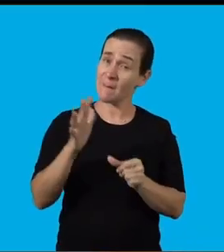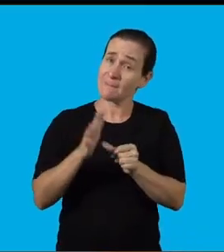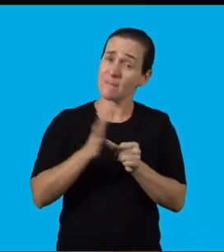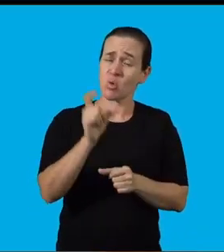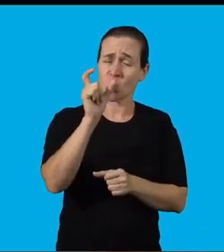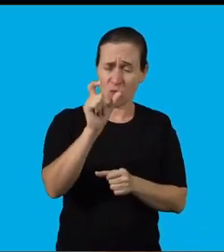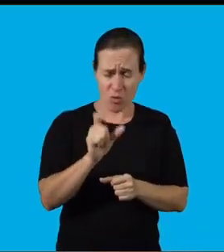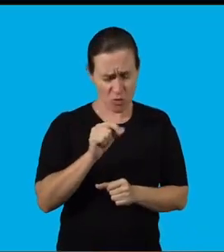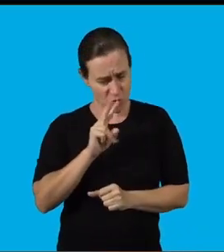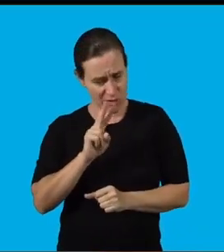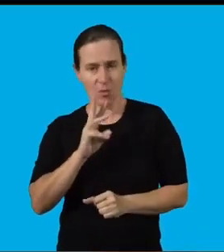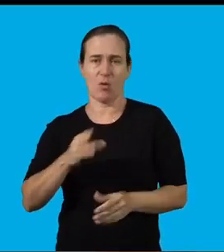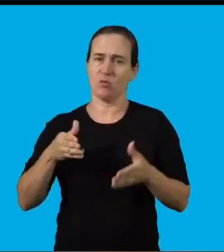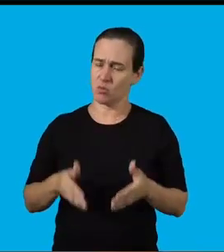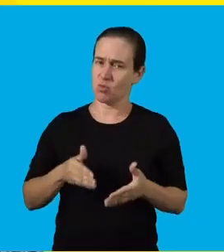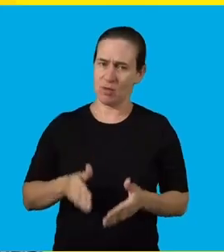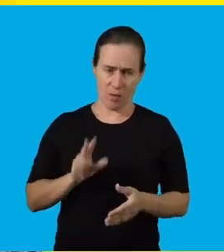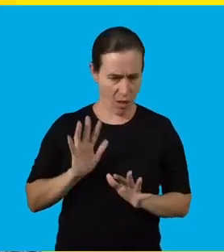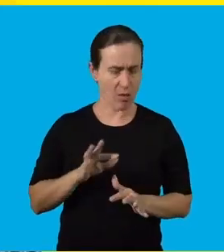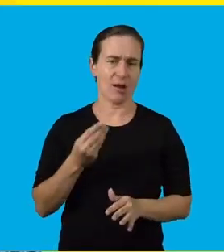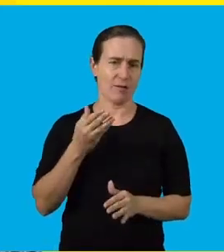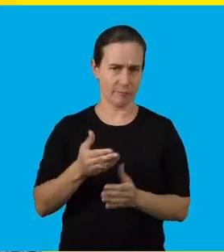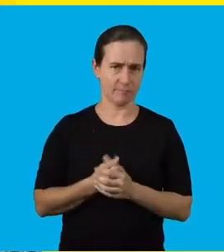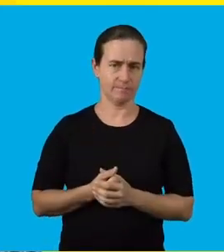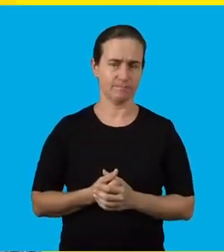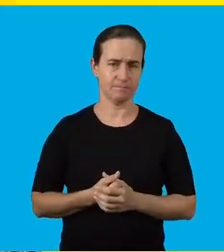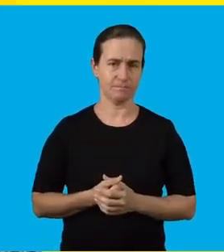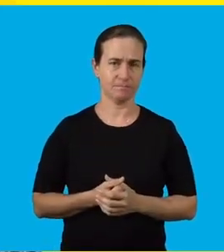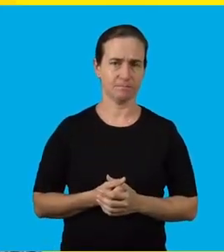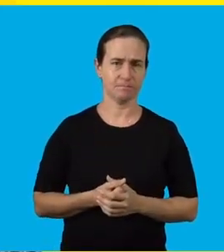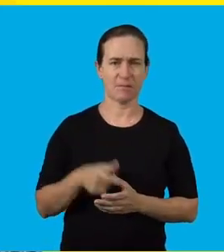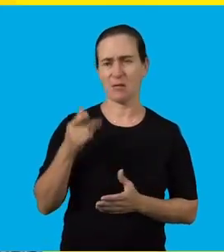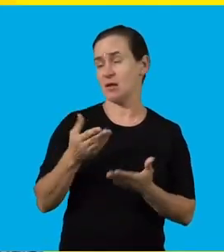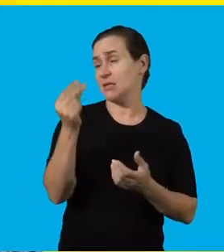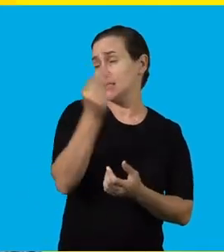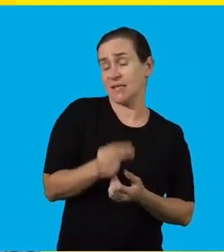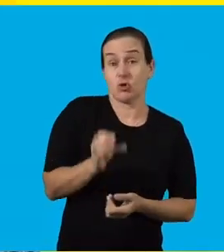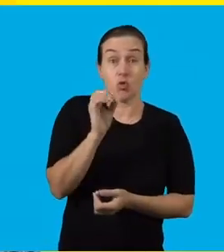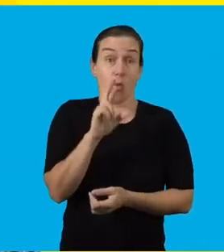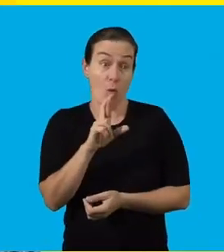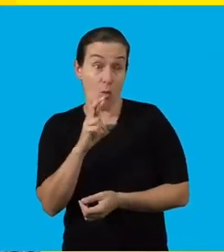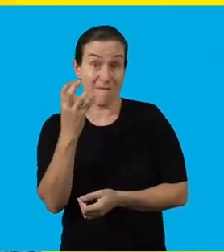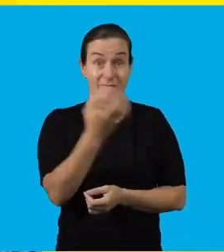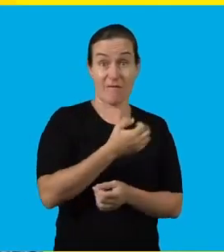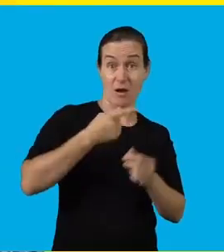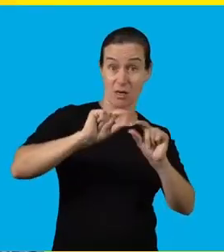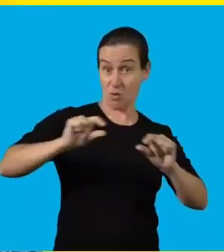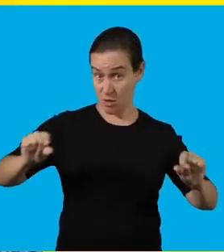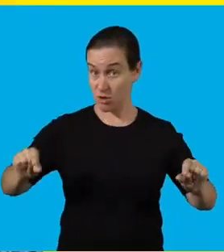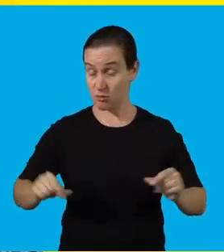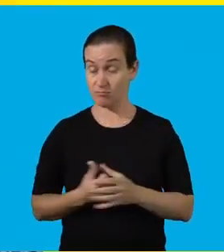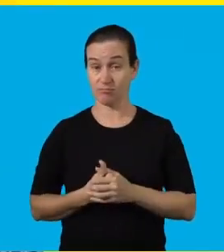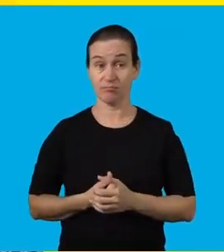certain keywords that you will constantly see coming up with cubic functions, and this is whether it's sketching or finding